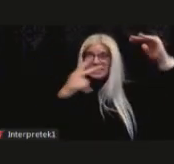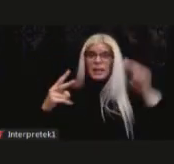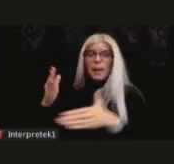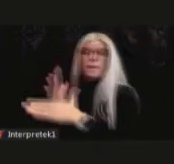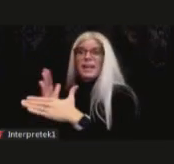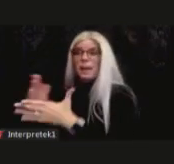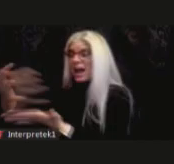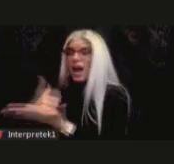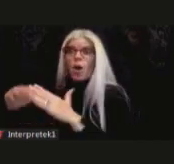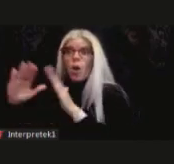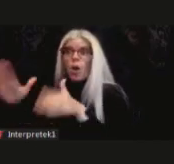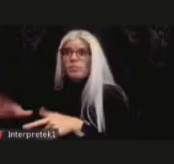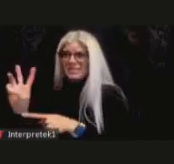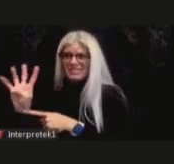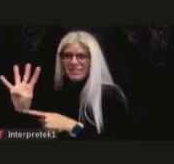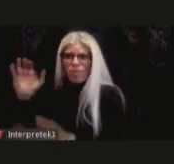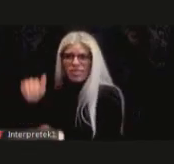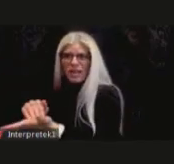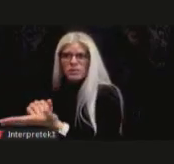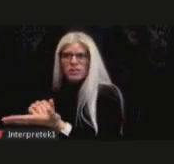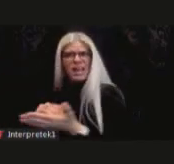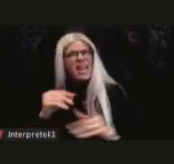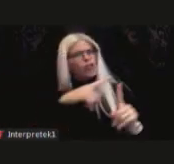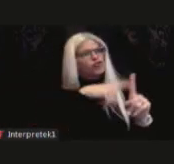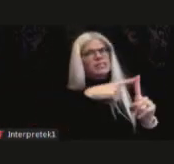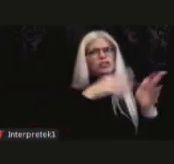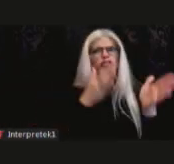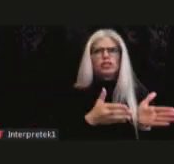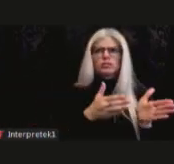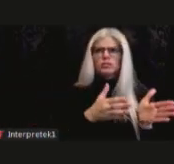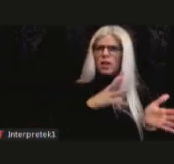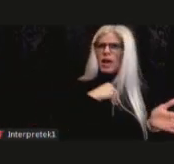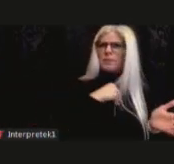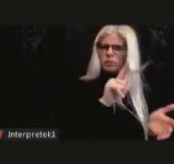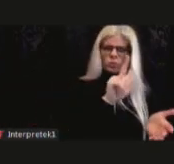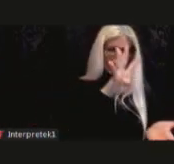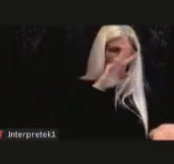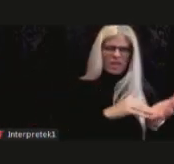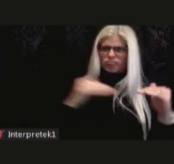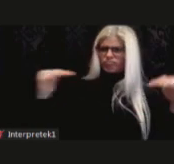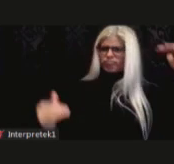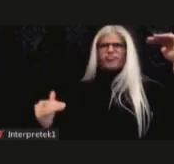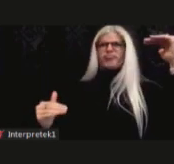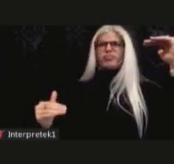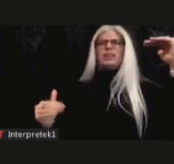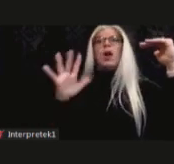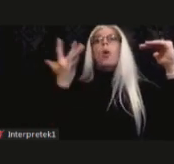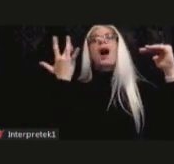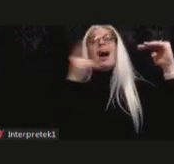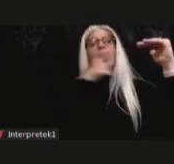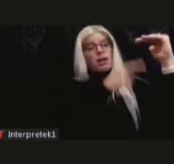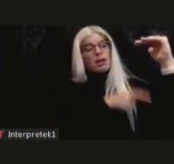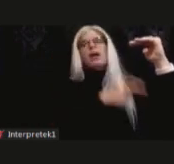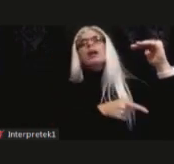median renter household is making under $24,000. Again, obviously those are a lot of students, but if we look back, those cost burden renter households